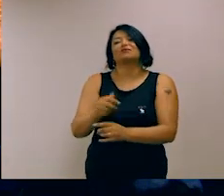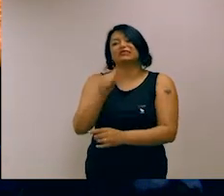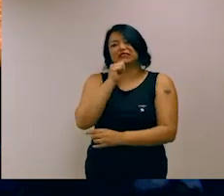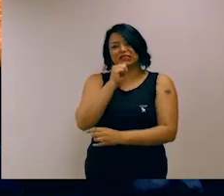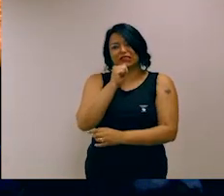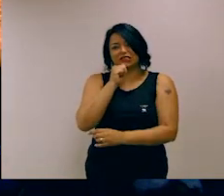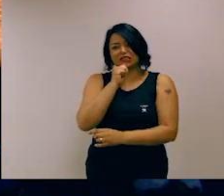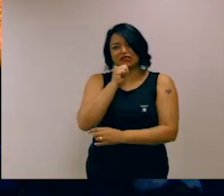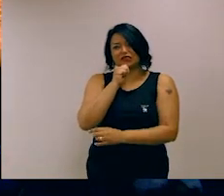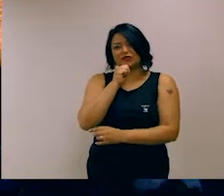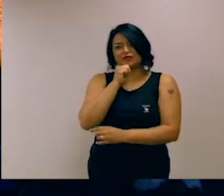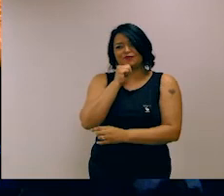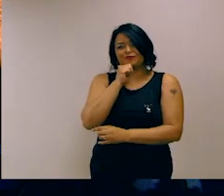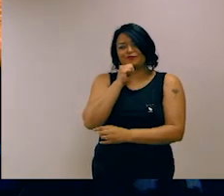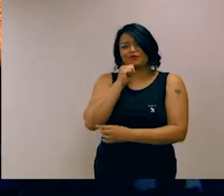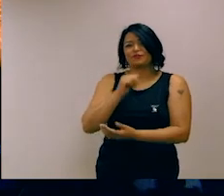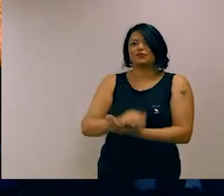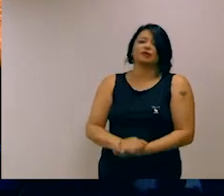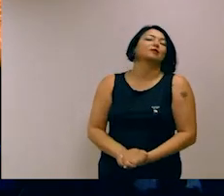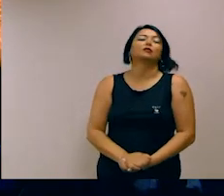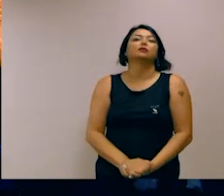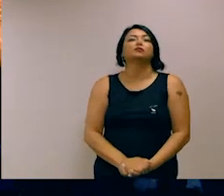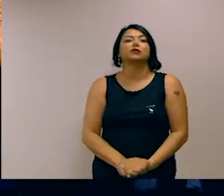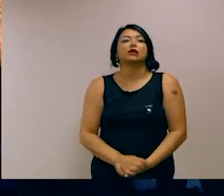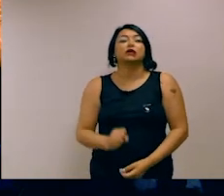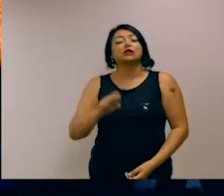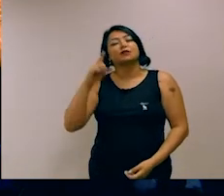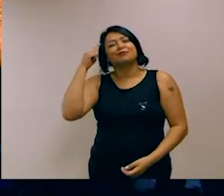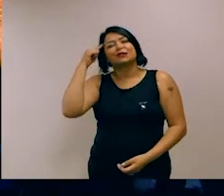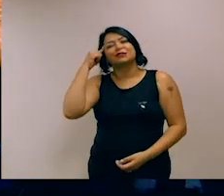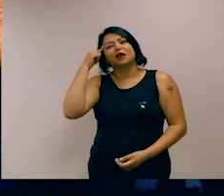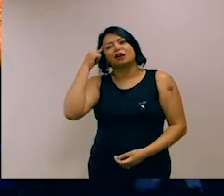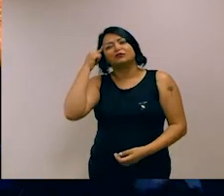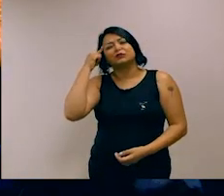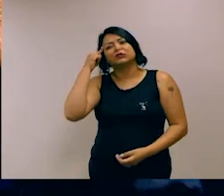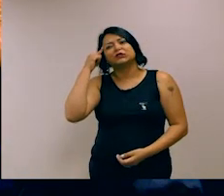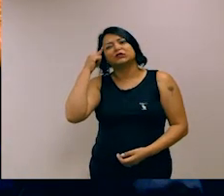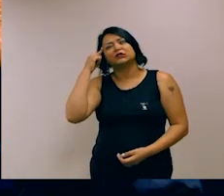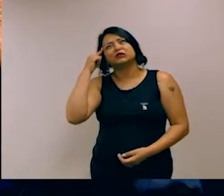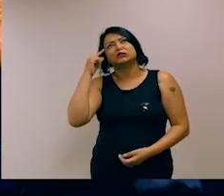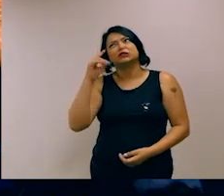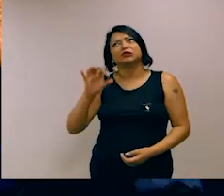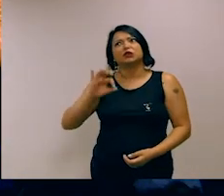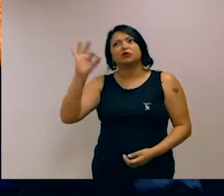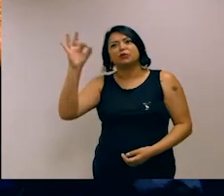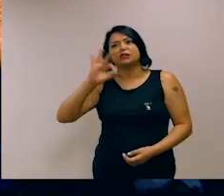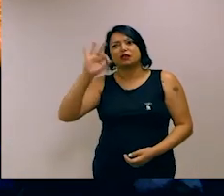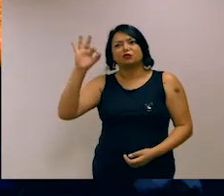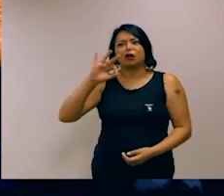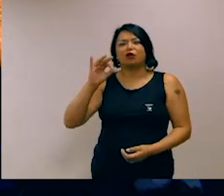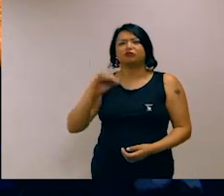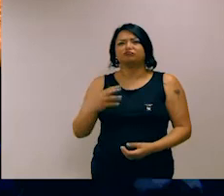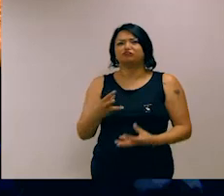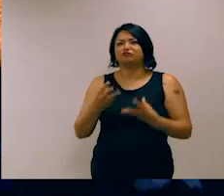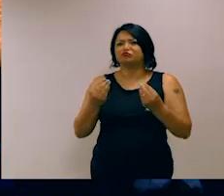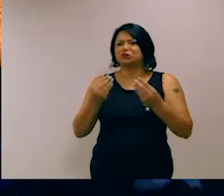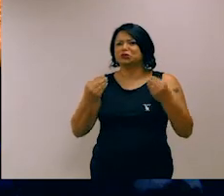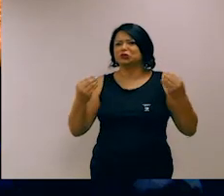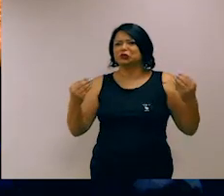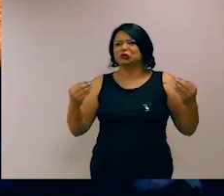missing, or they must be identified. And so if we think about percentage,